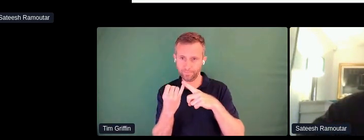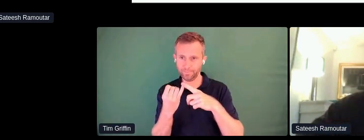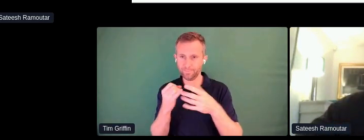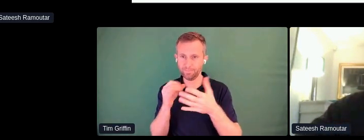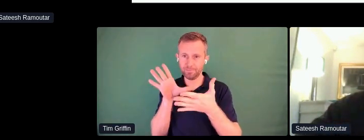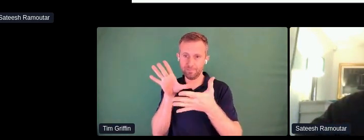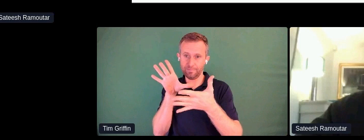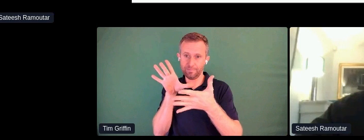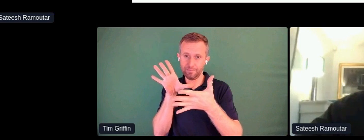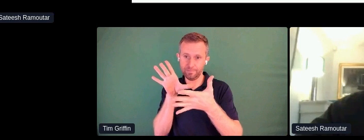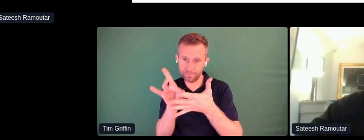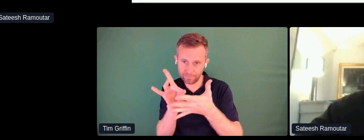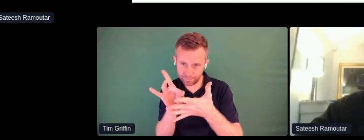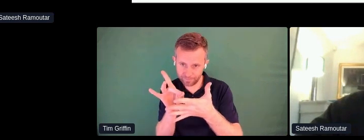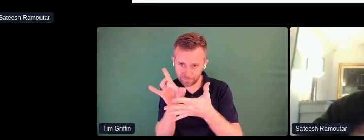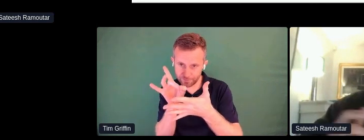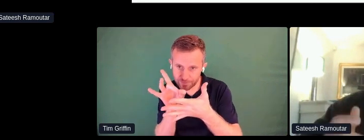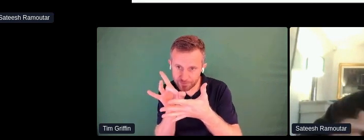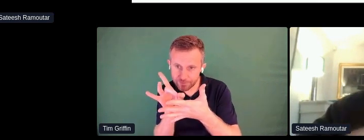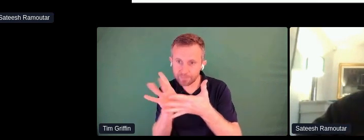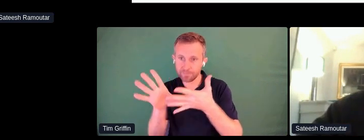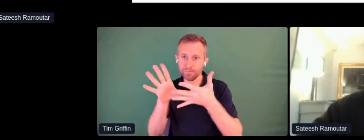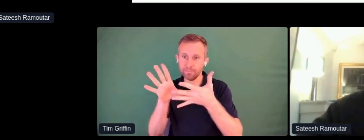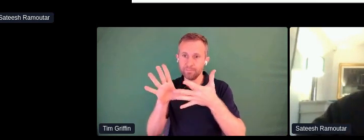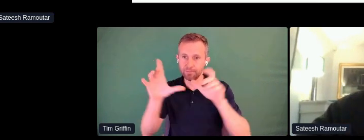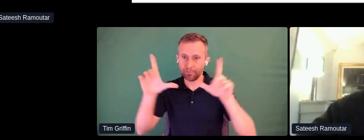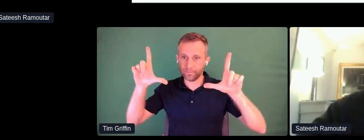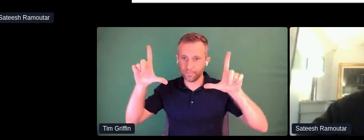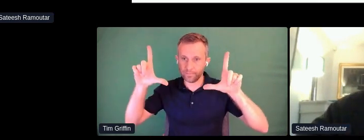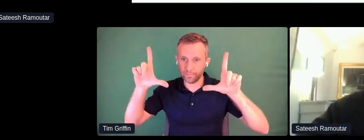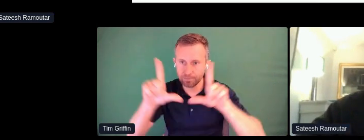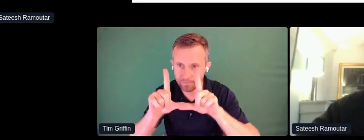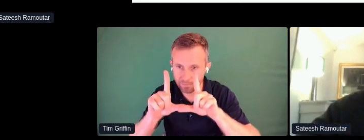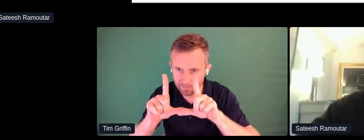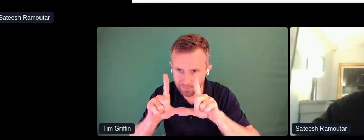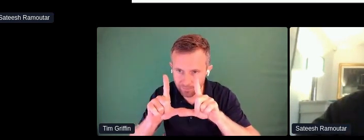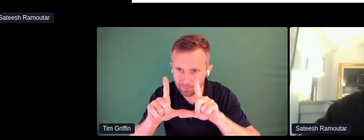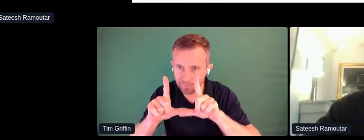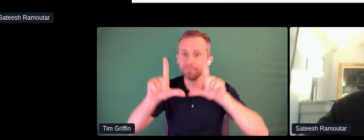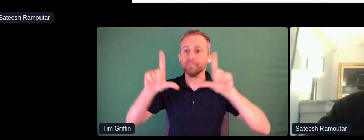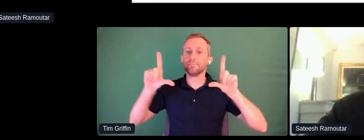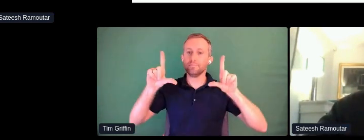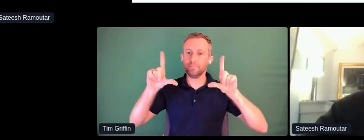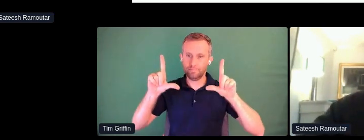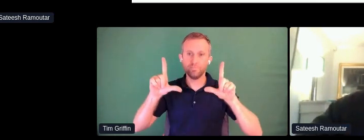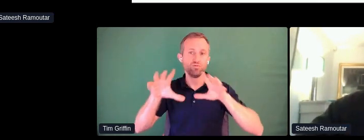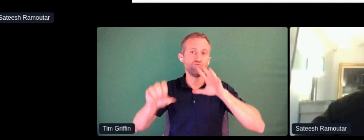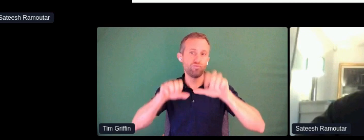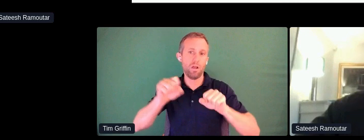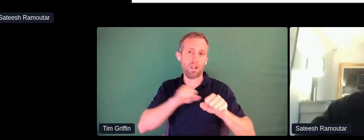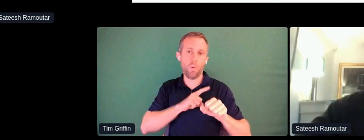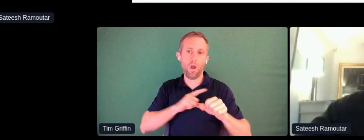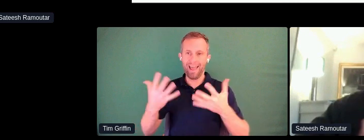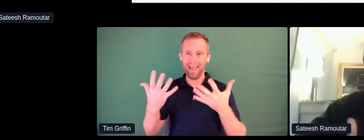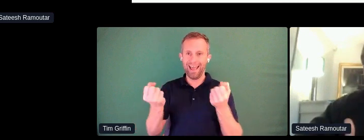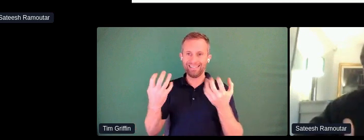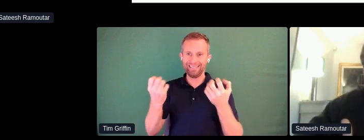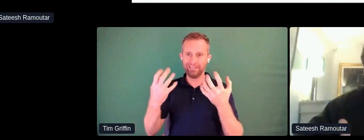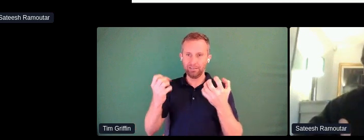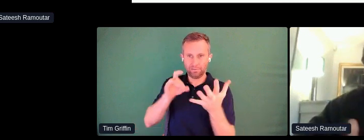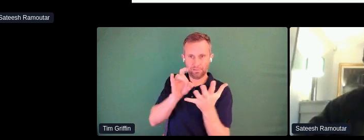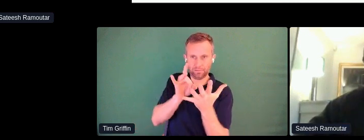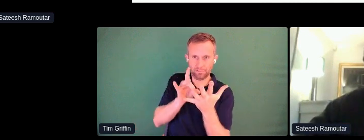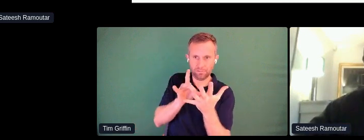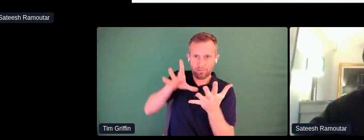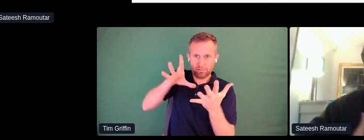gestures could be difficult to use when doing magnification on online browsing. And the seventh thing, and this is